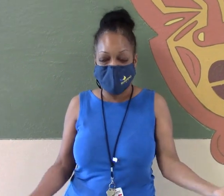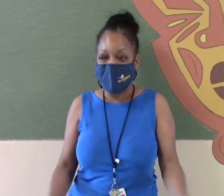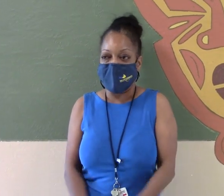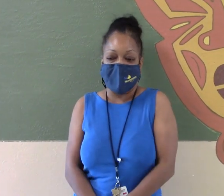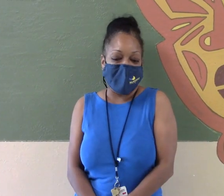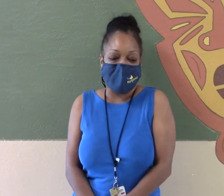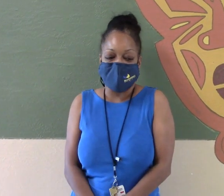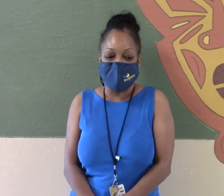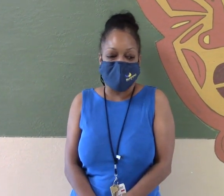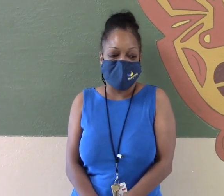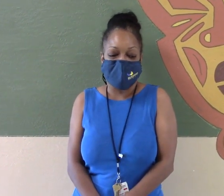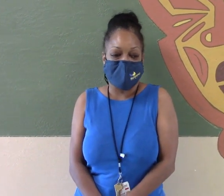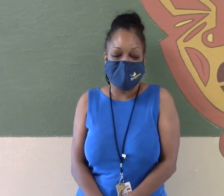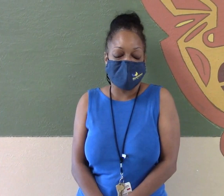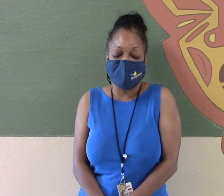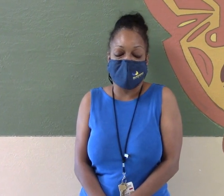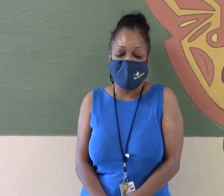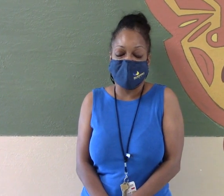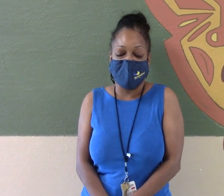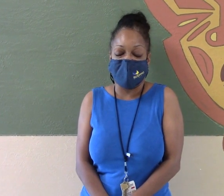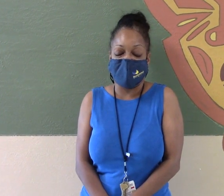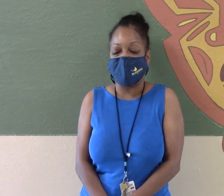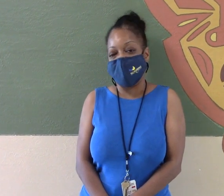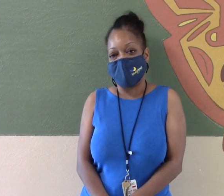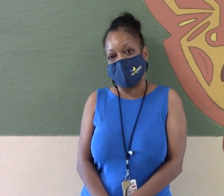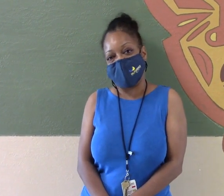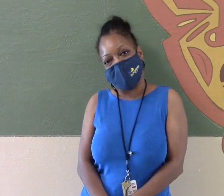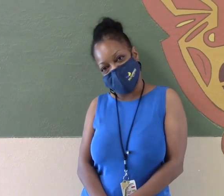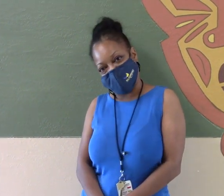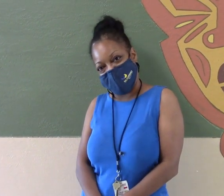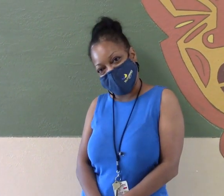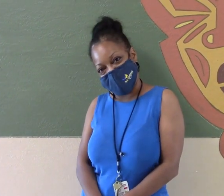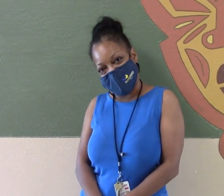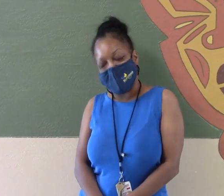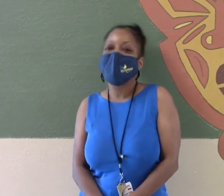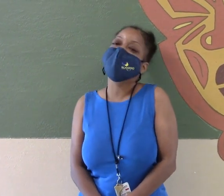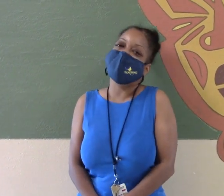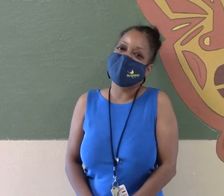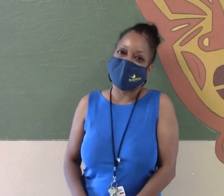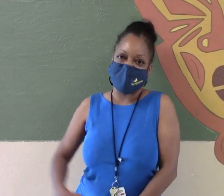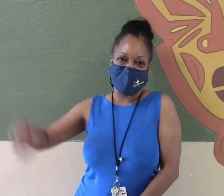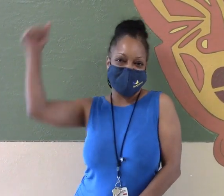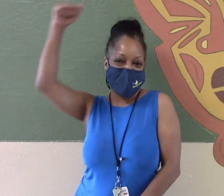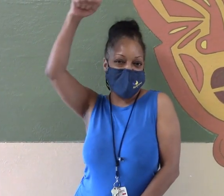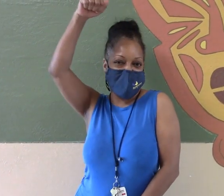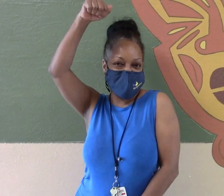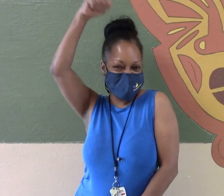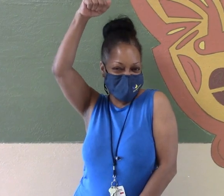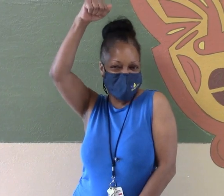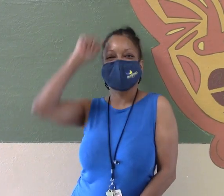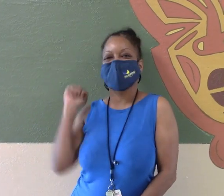offer. And I'm just proud, and I'm happy to celebrate Haitian Flag Day. Pututa isenyo.